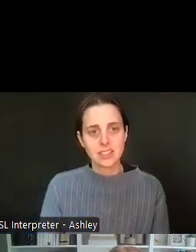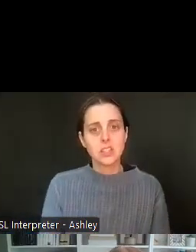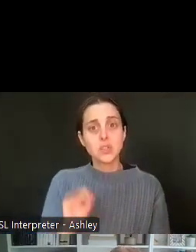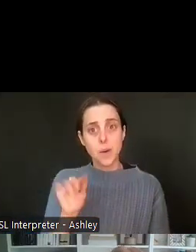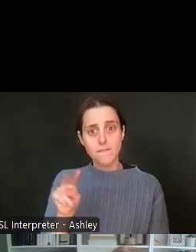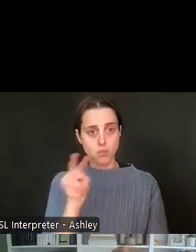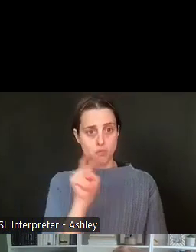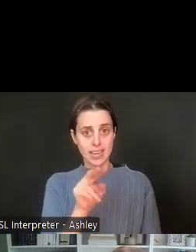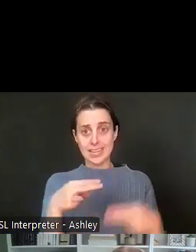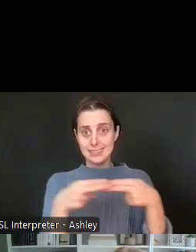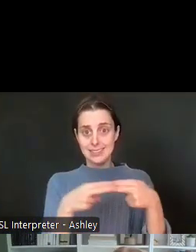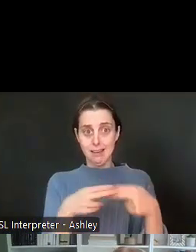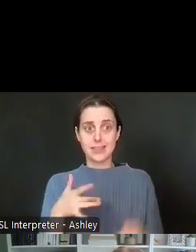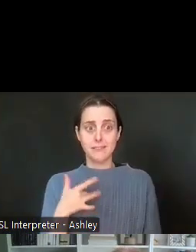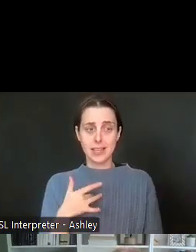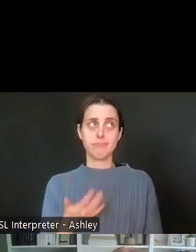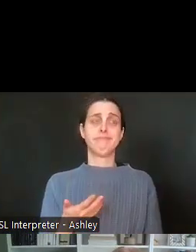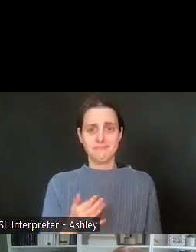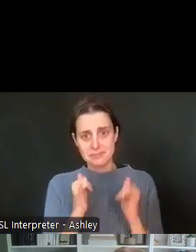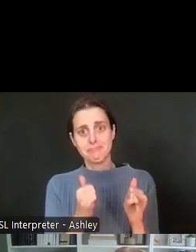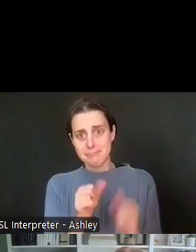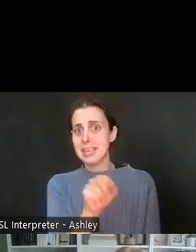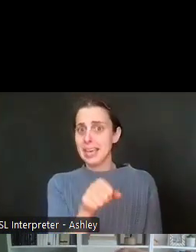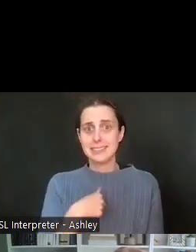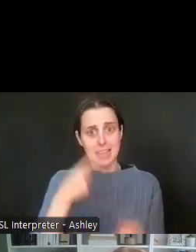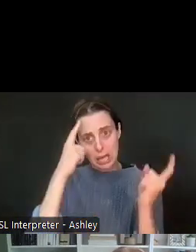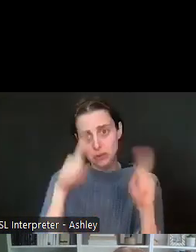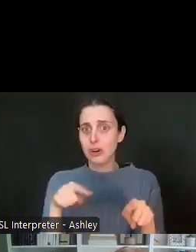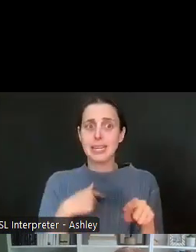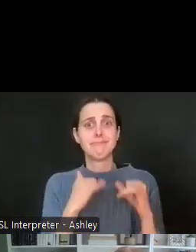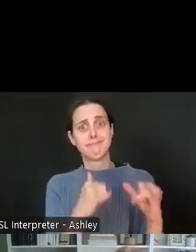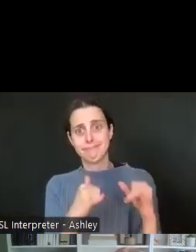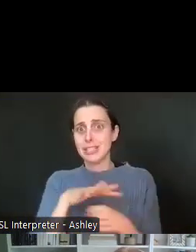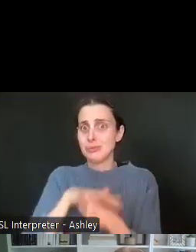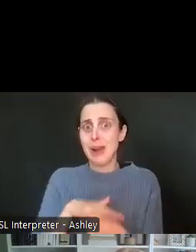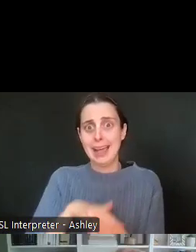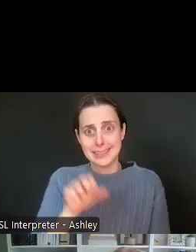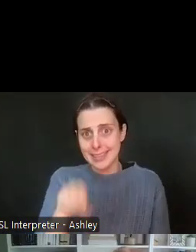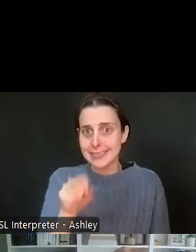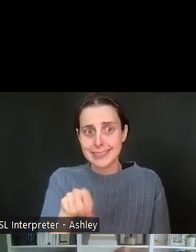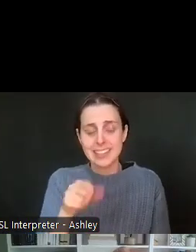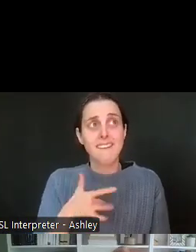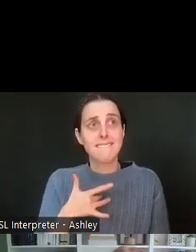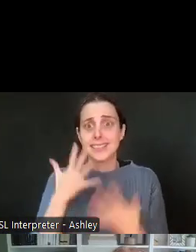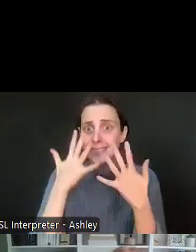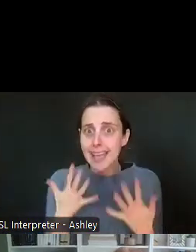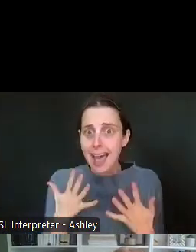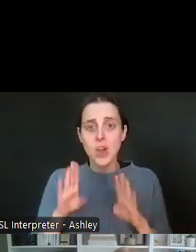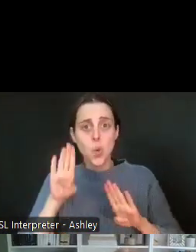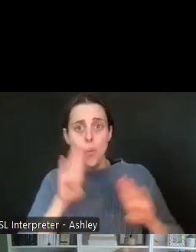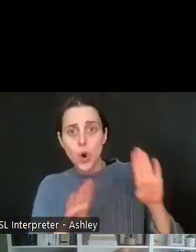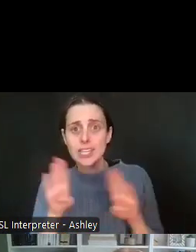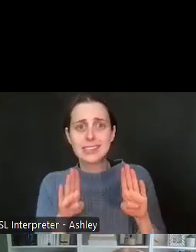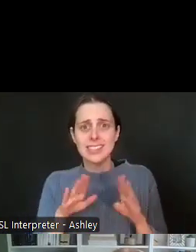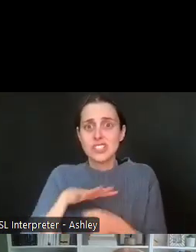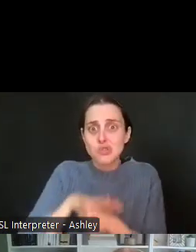slide and you can relate to it, if you can say, yeah, I am feeling stress, sadness, anger, worry, know that you're